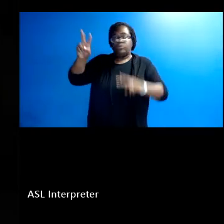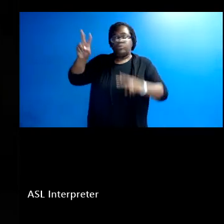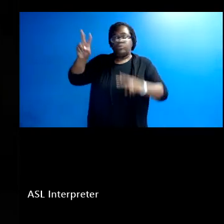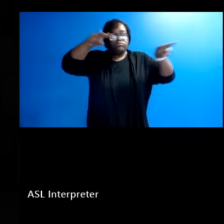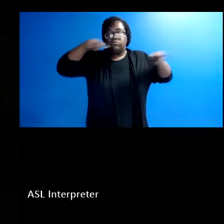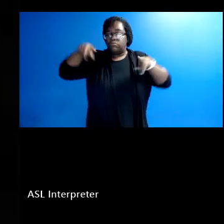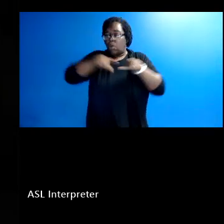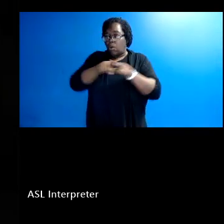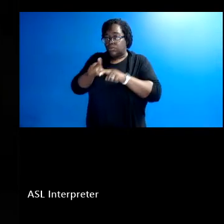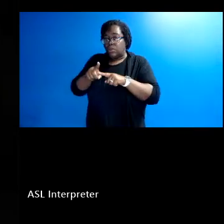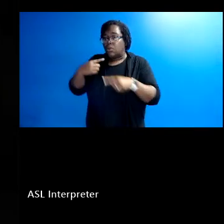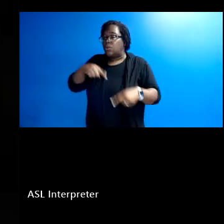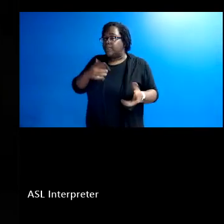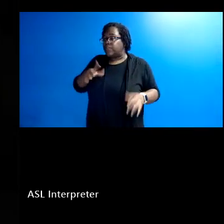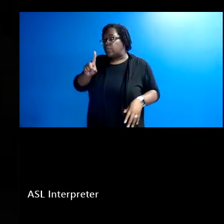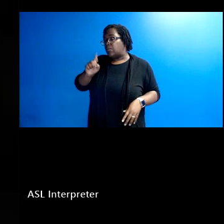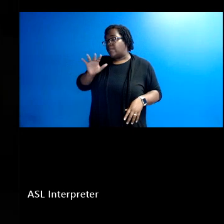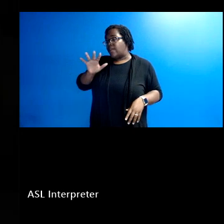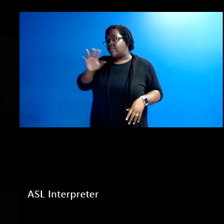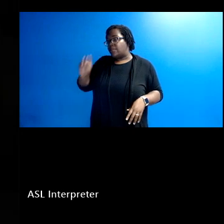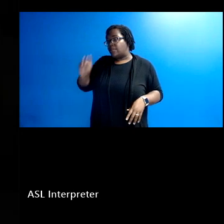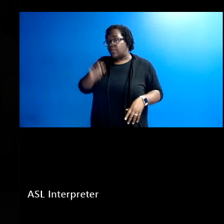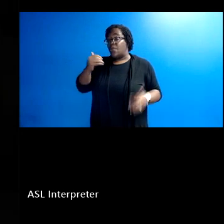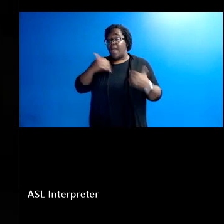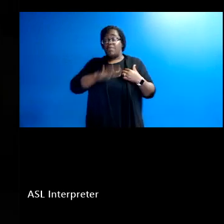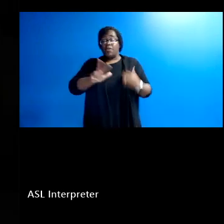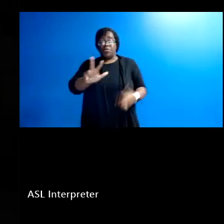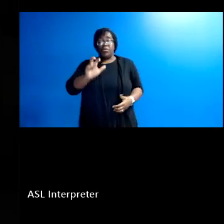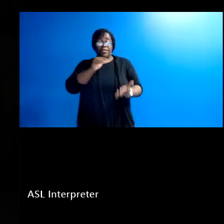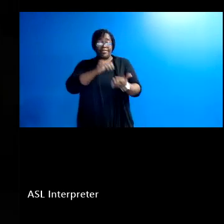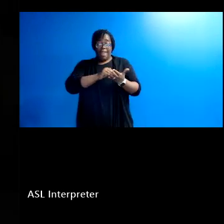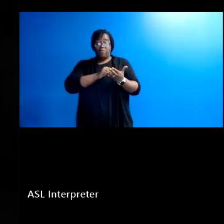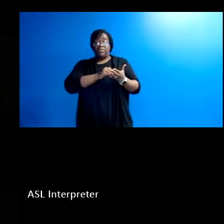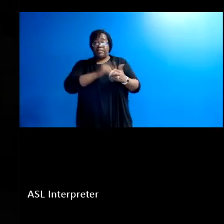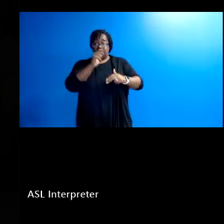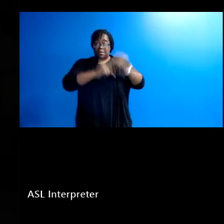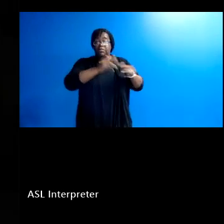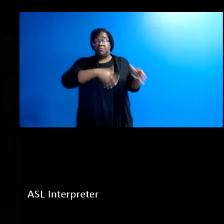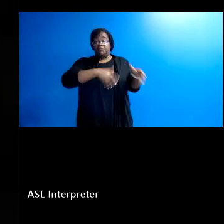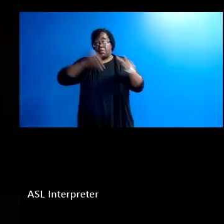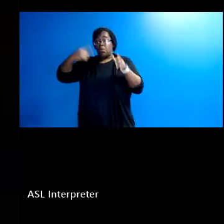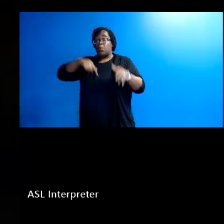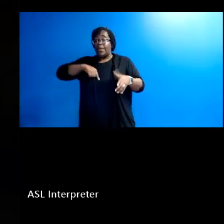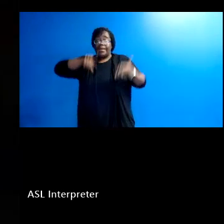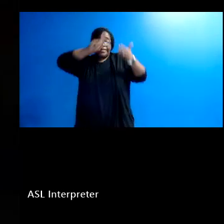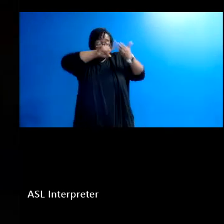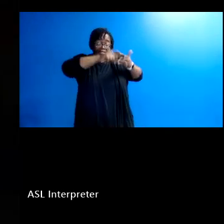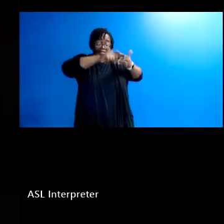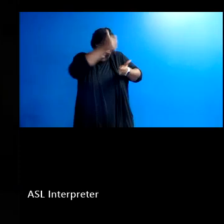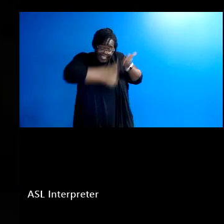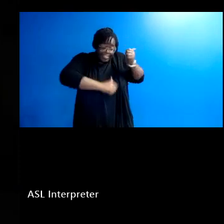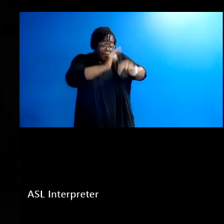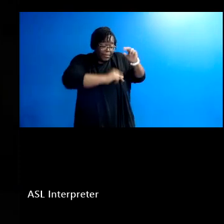We have about 300,000 structures in our high fire area. So we've inspected each structure on